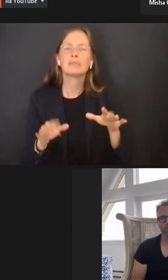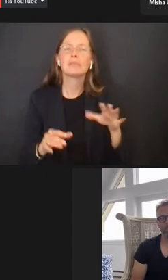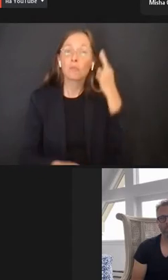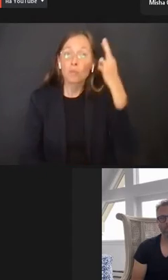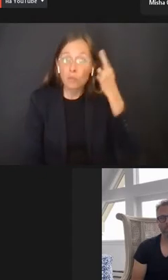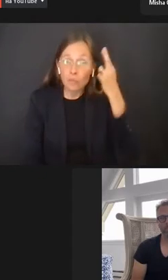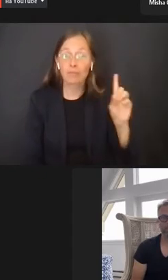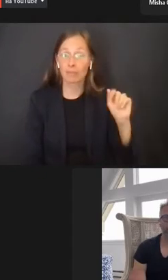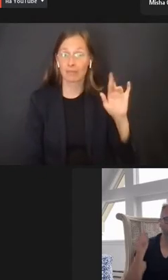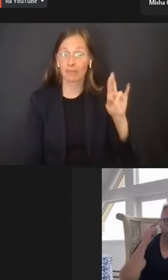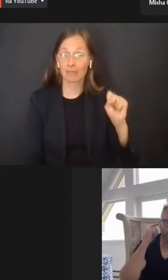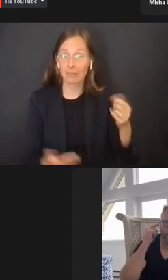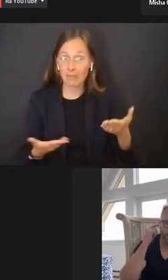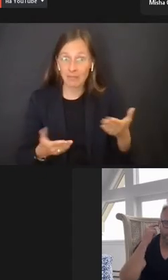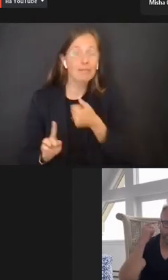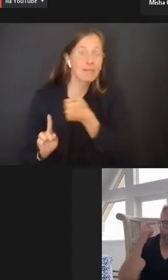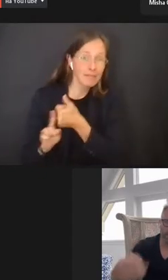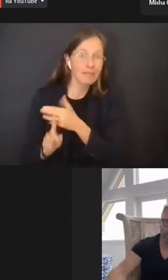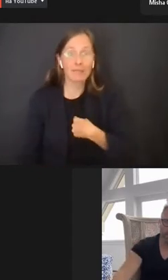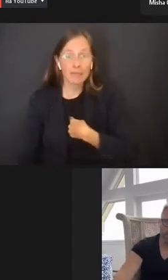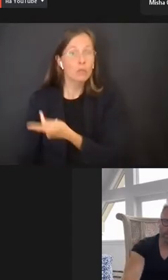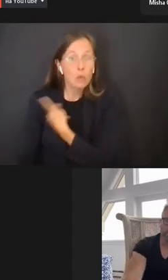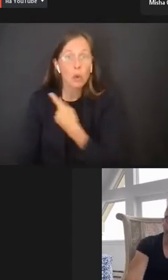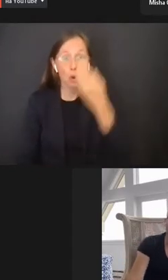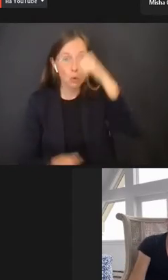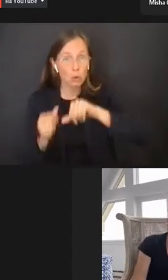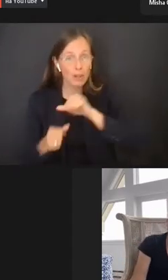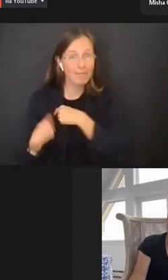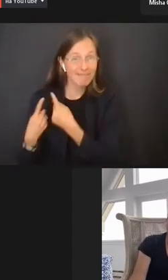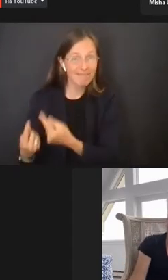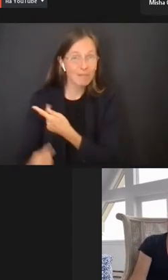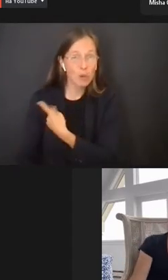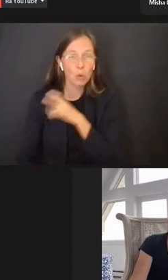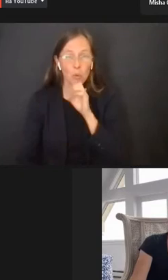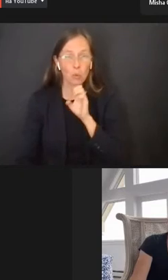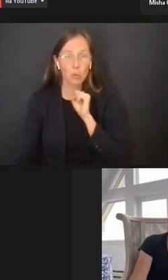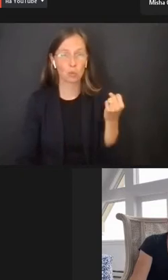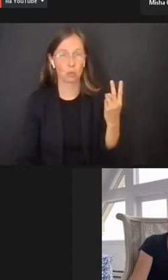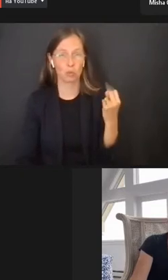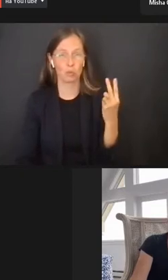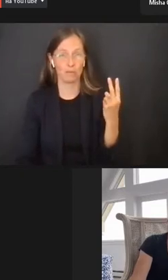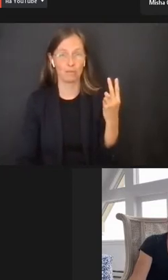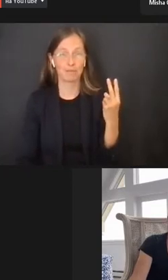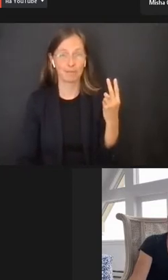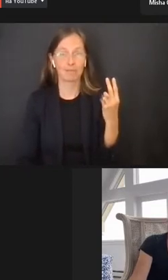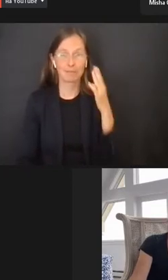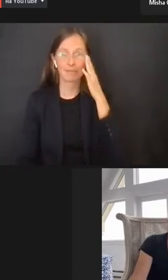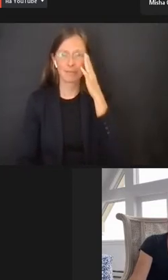reason that Darius is here is that Darius and I have known each other since we were 12 years old.